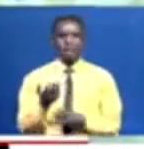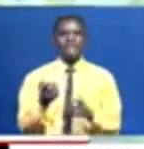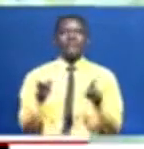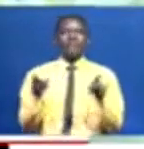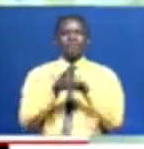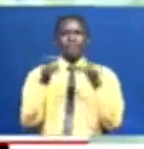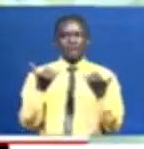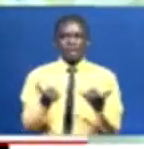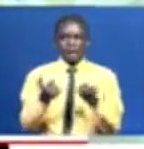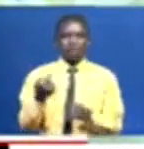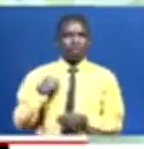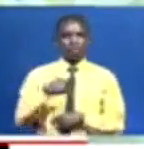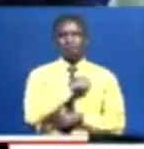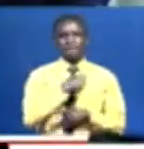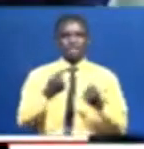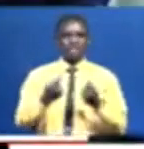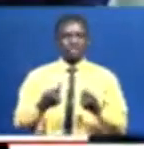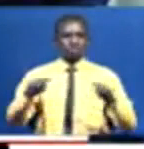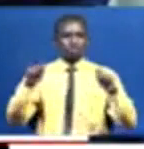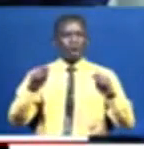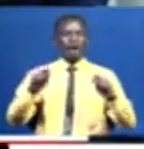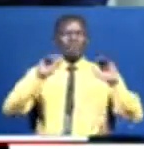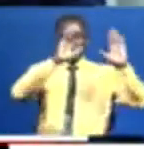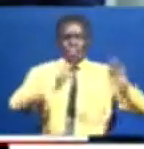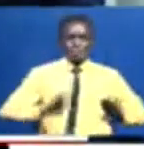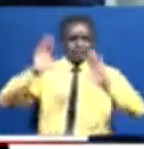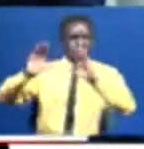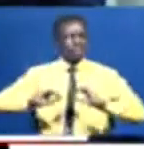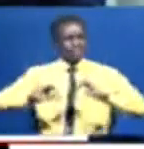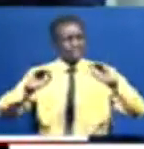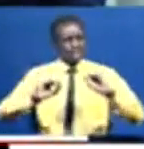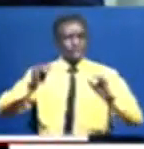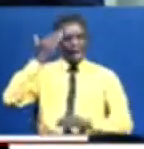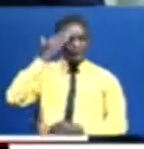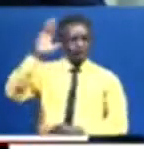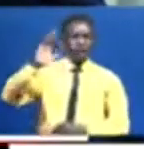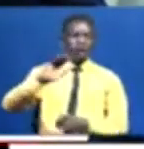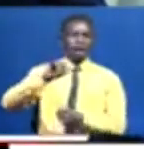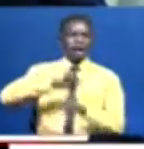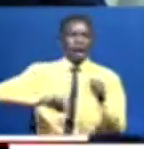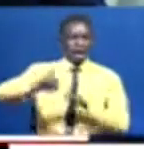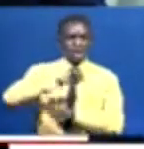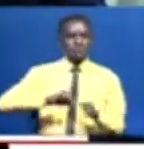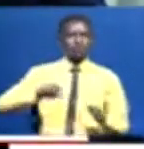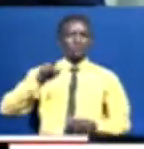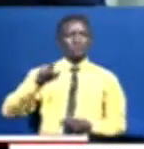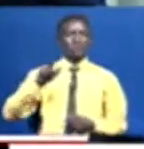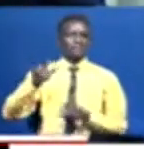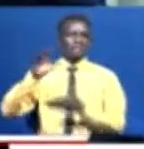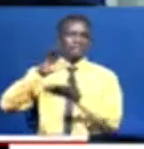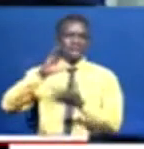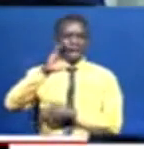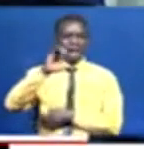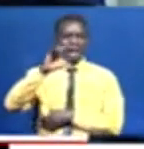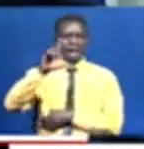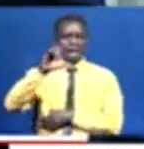trying to drive a lot of campaigns and awareness around securing the cloud. One of the big disruptors we're seeing going